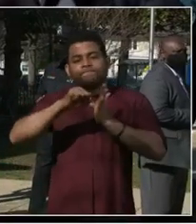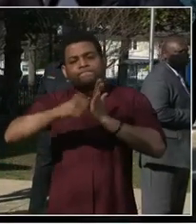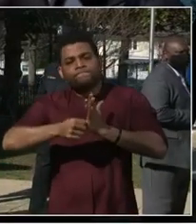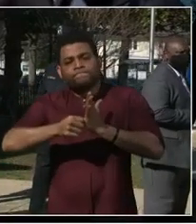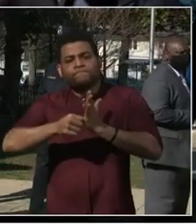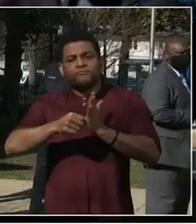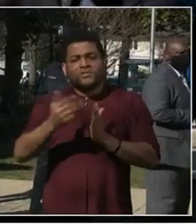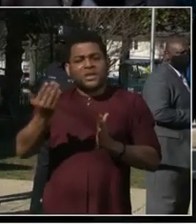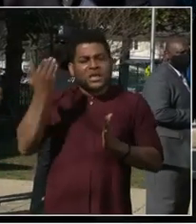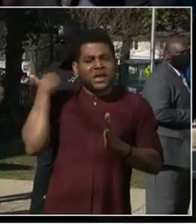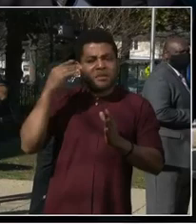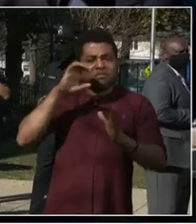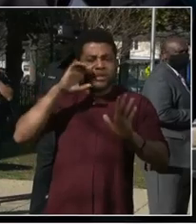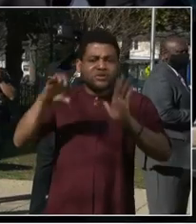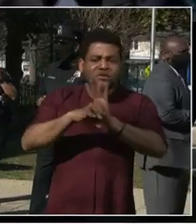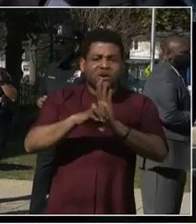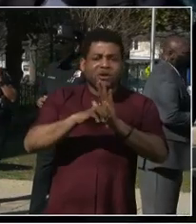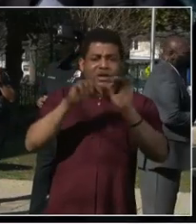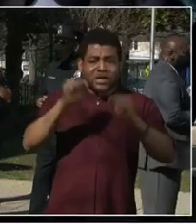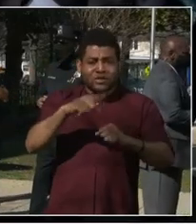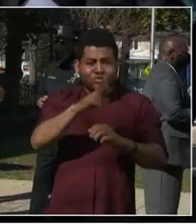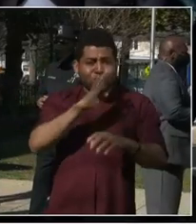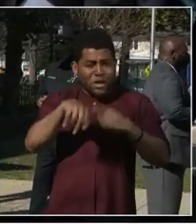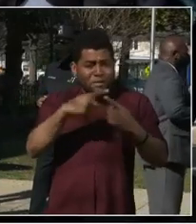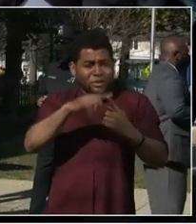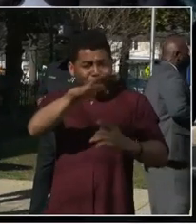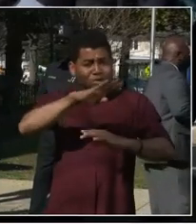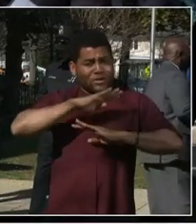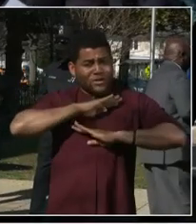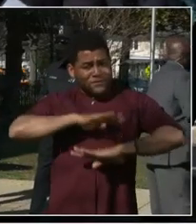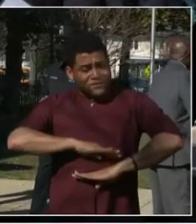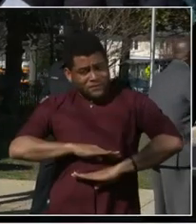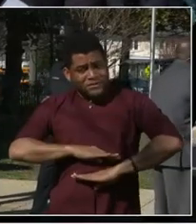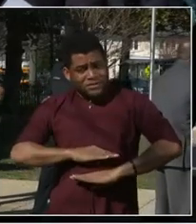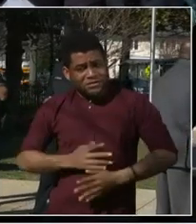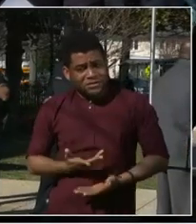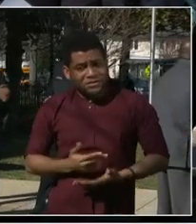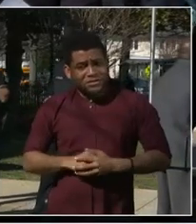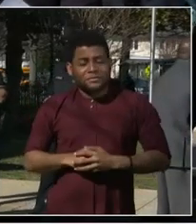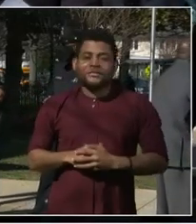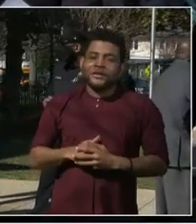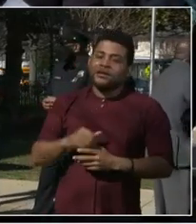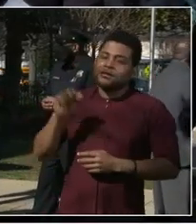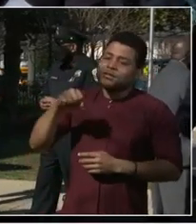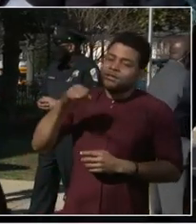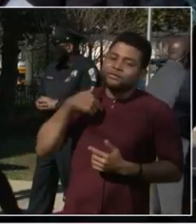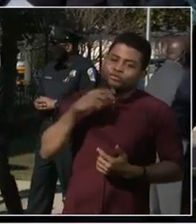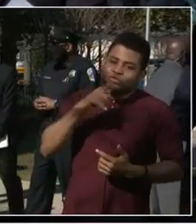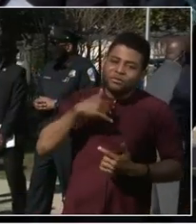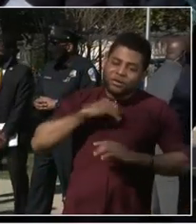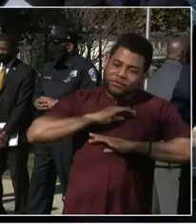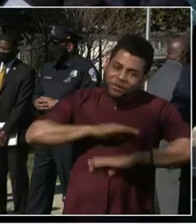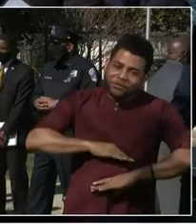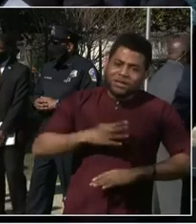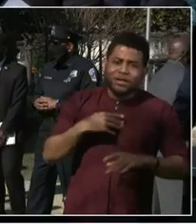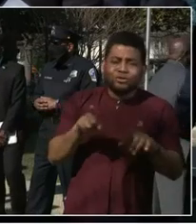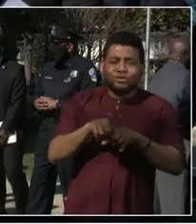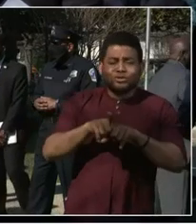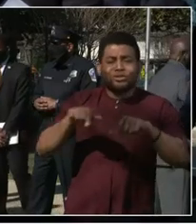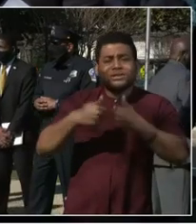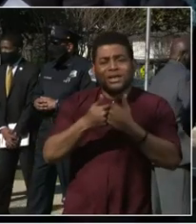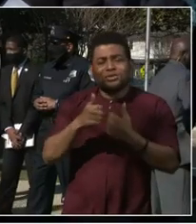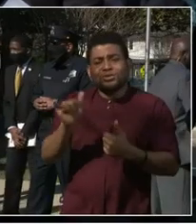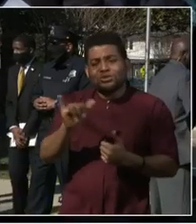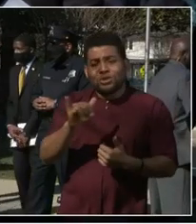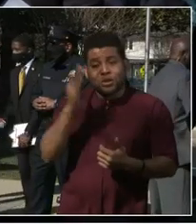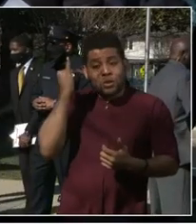picture. Can you talk about your relief that he's off the street? I am relieved, but I'm also challenged by the question